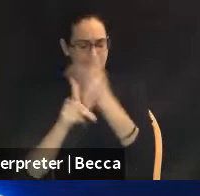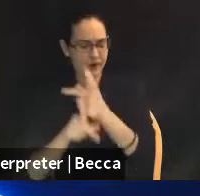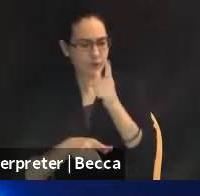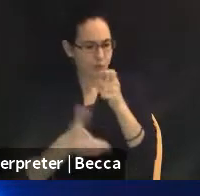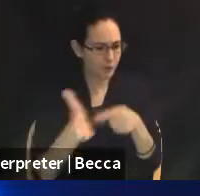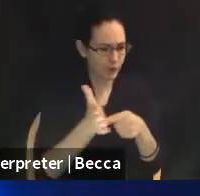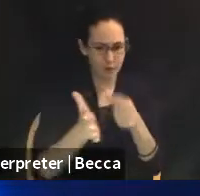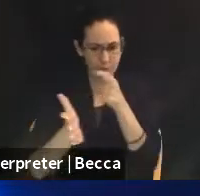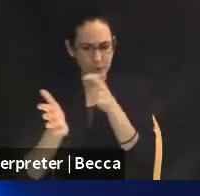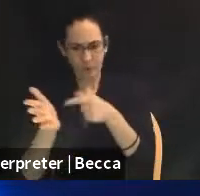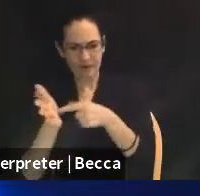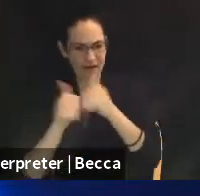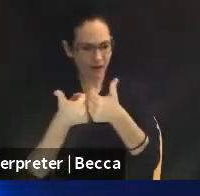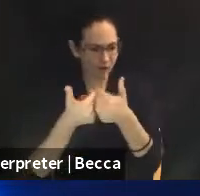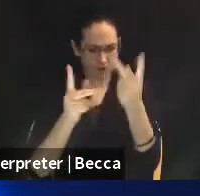track of this?